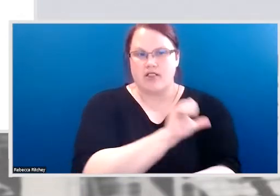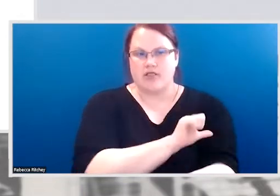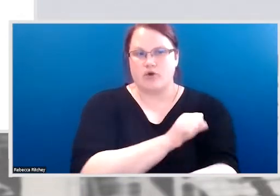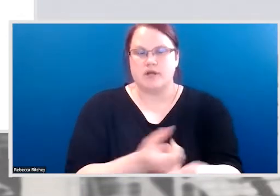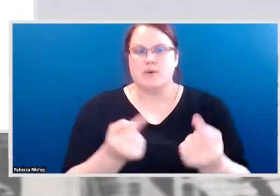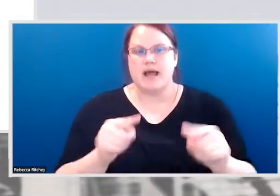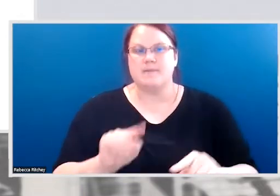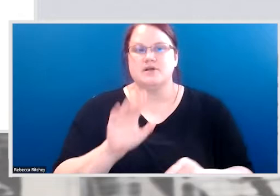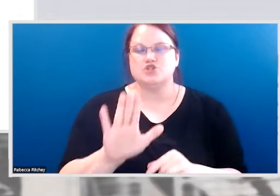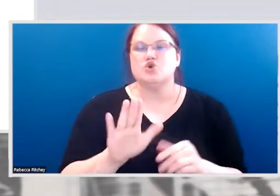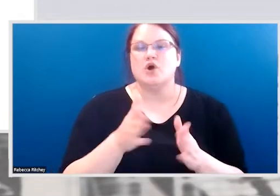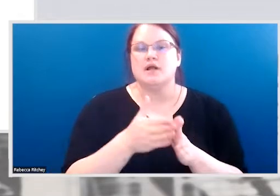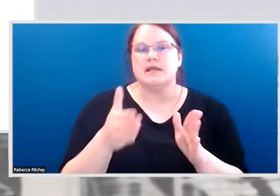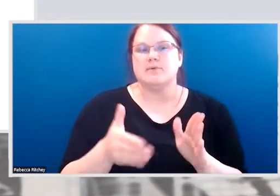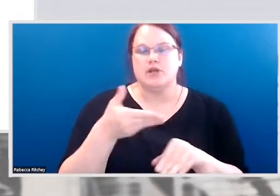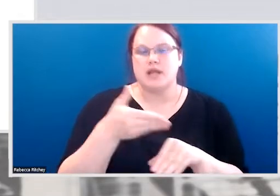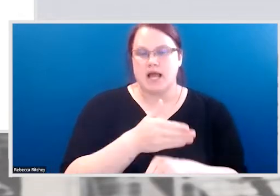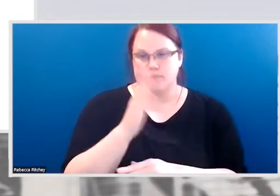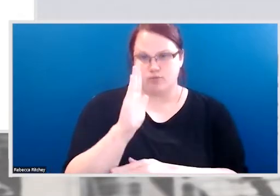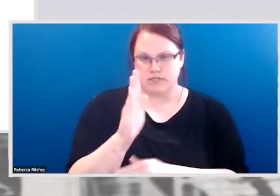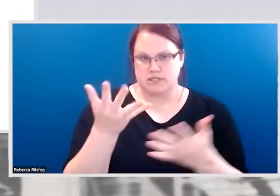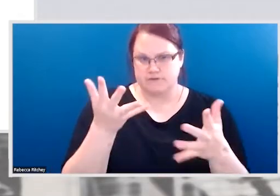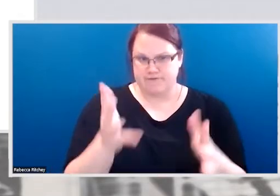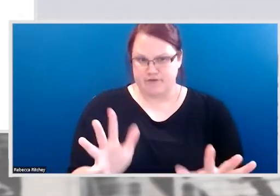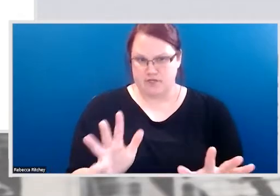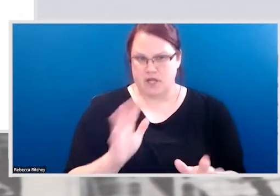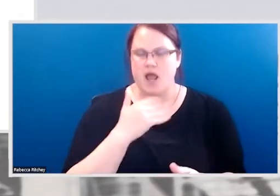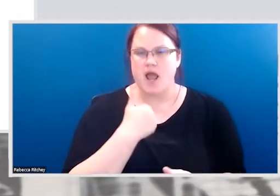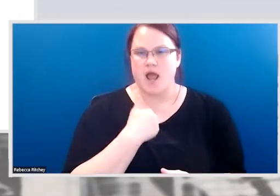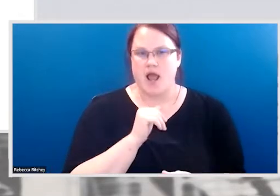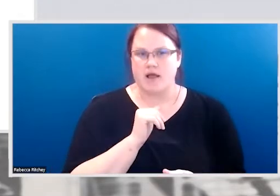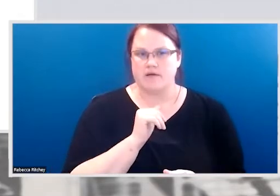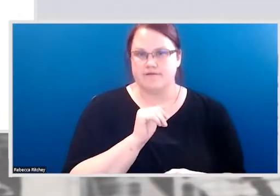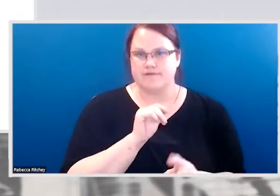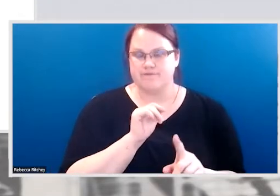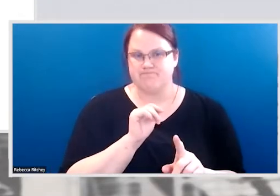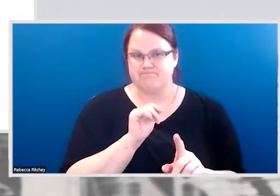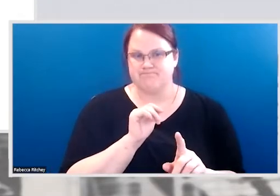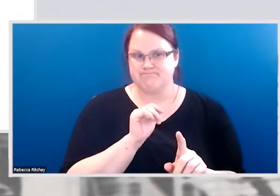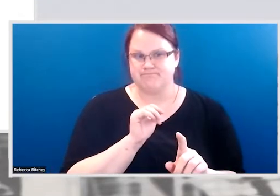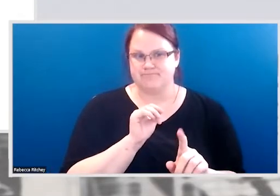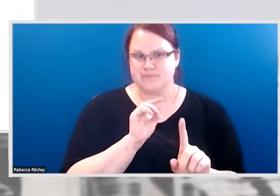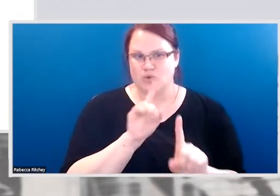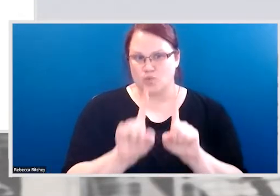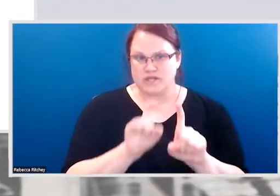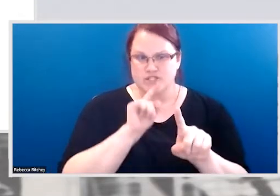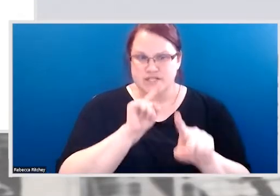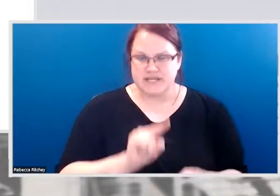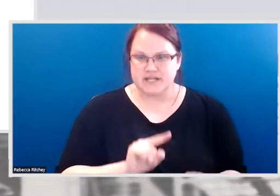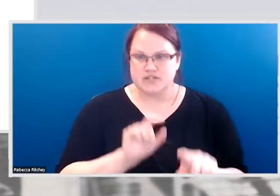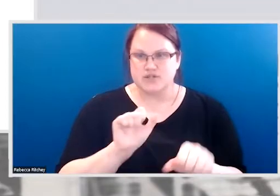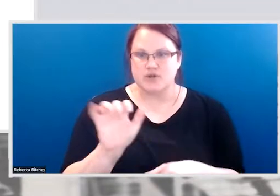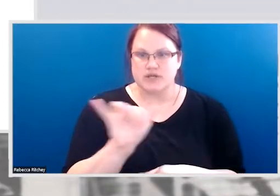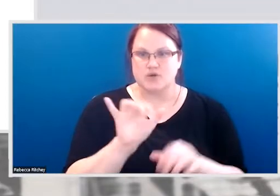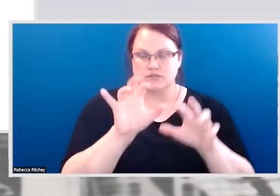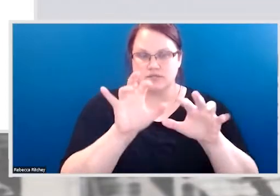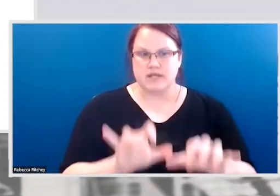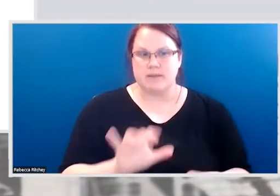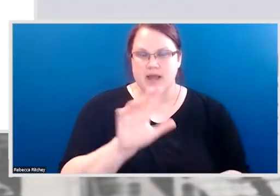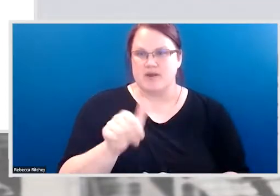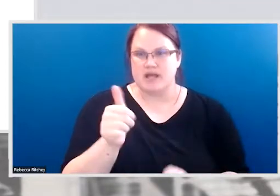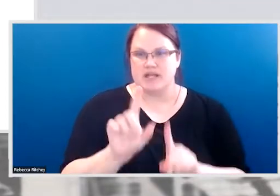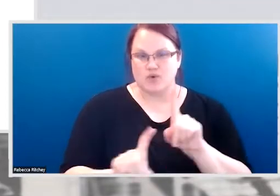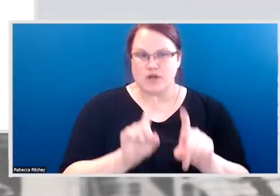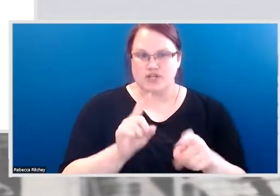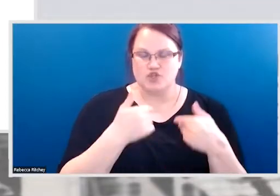too. After those presentations, we'll have an opportunity for questions and answers. You can also type out any questions you